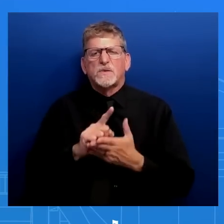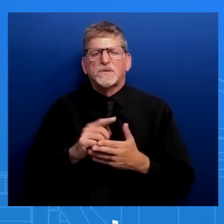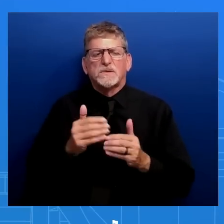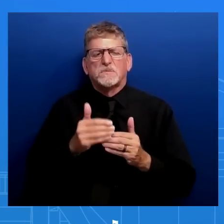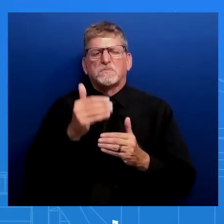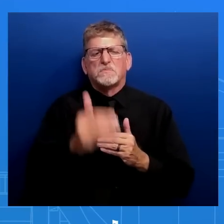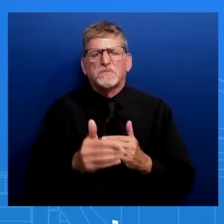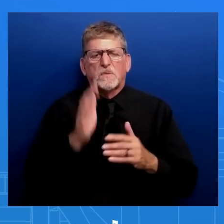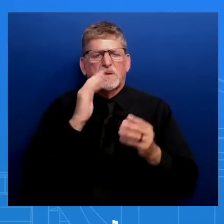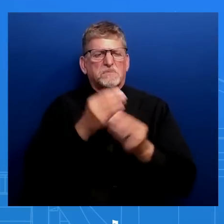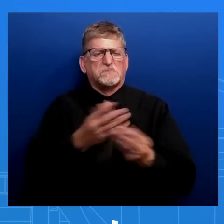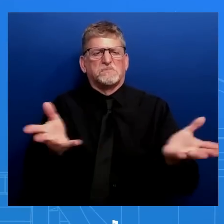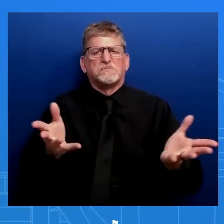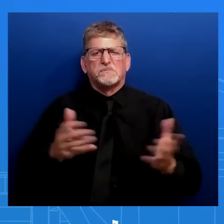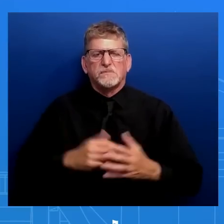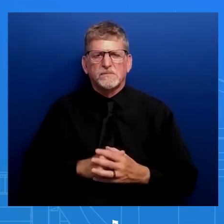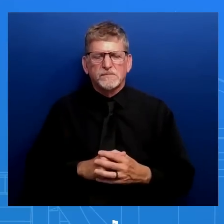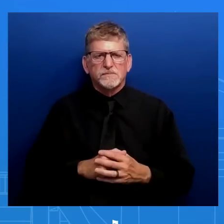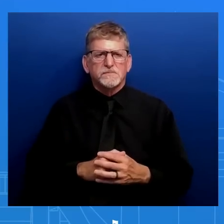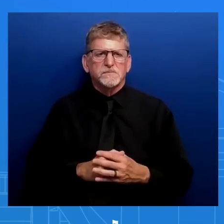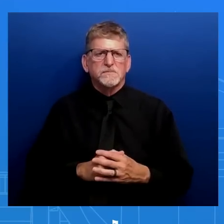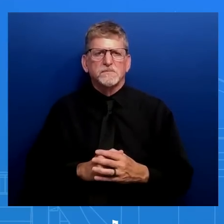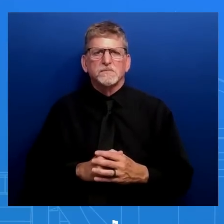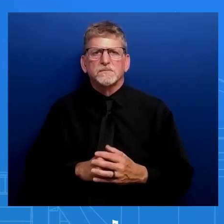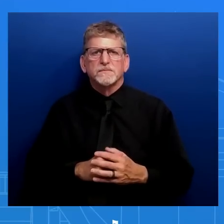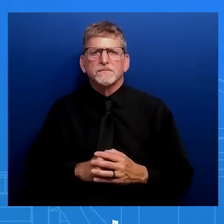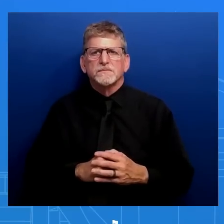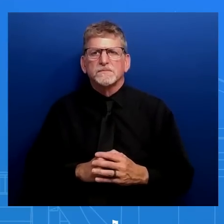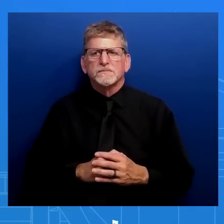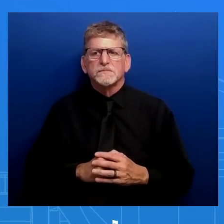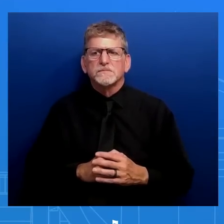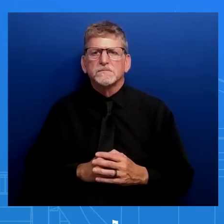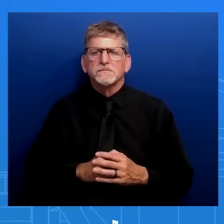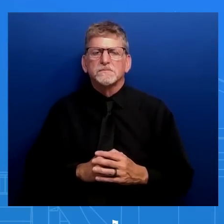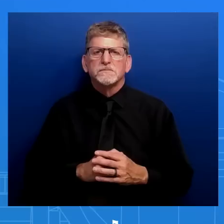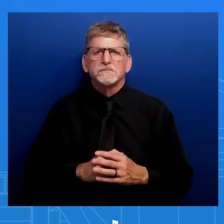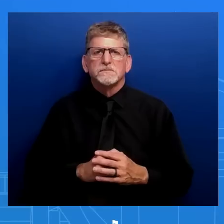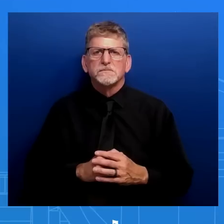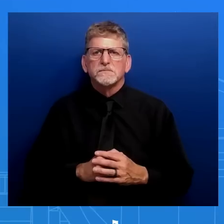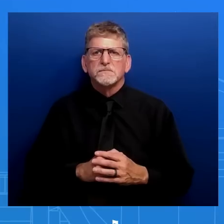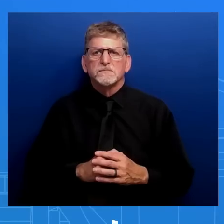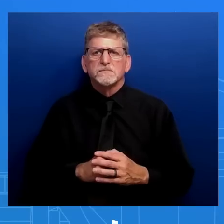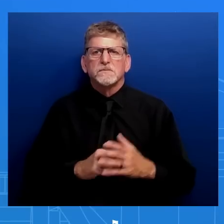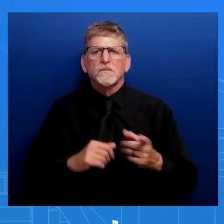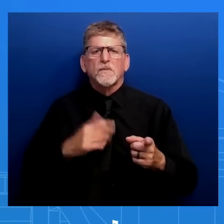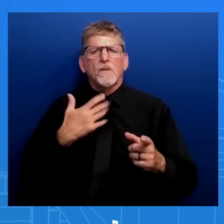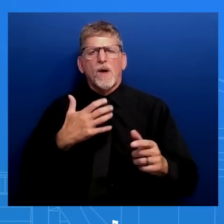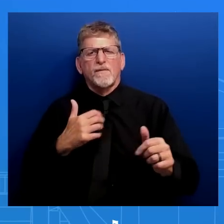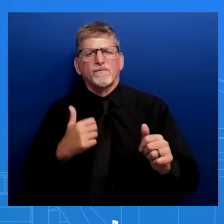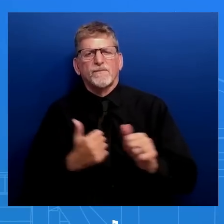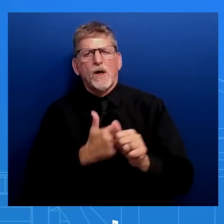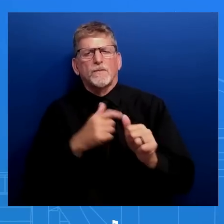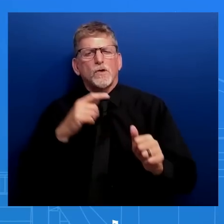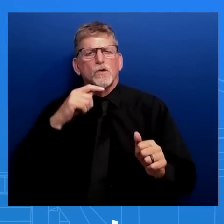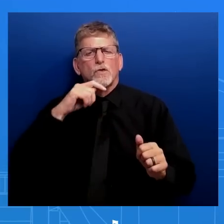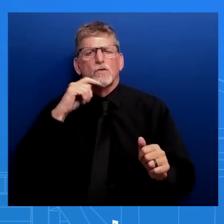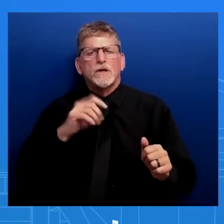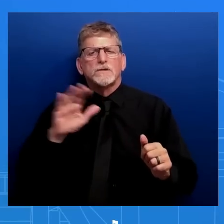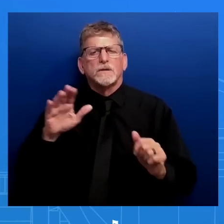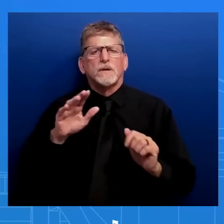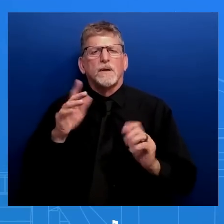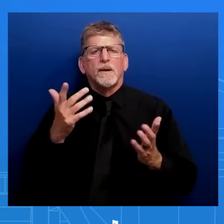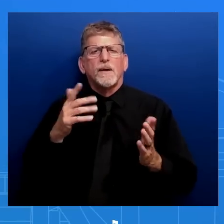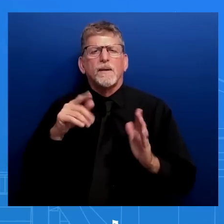this went down, said that he wanted to avoid Russian bloodshed and that he marched in a demonstration of protests not to